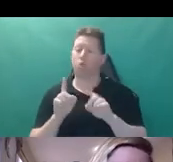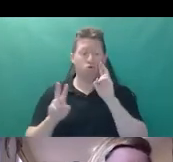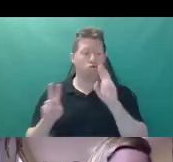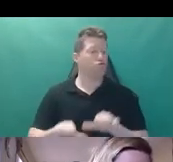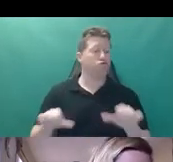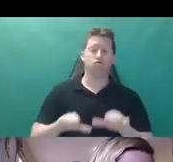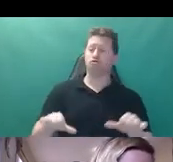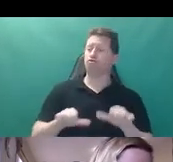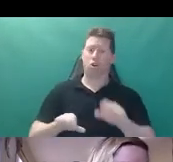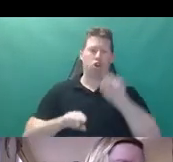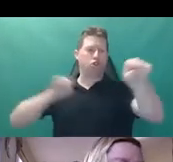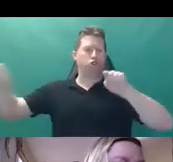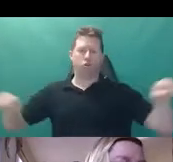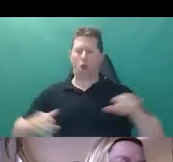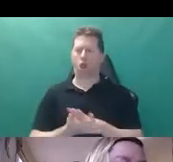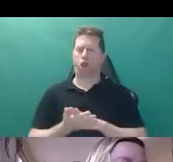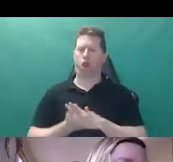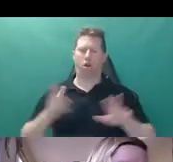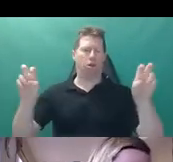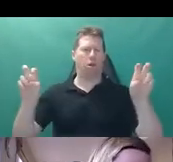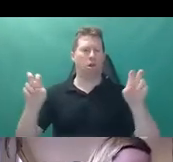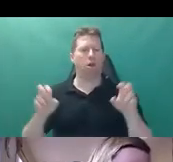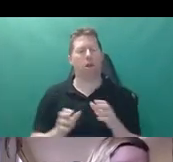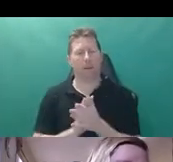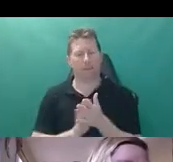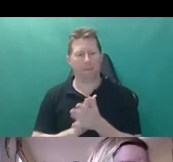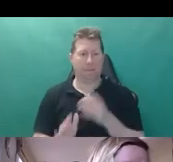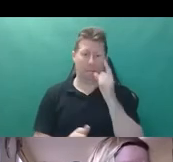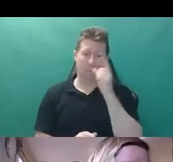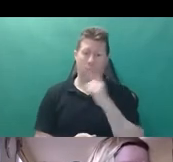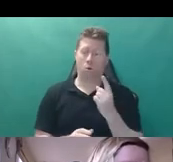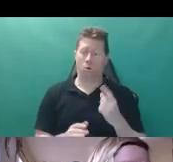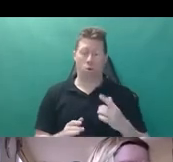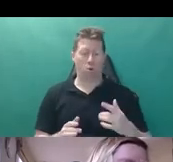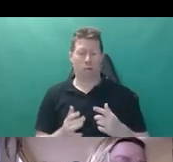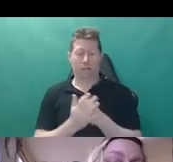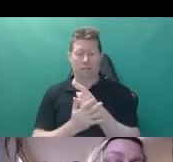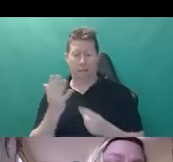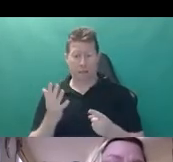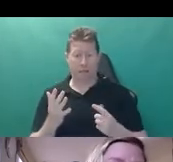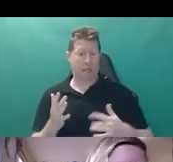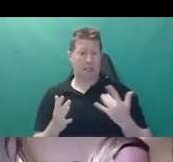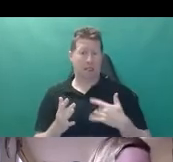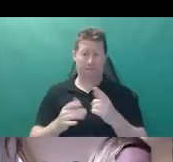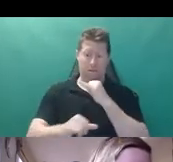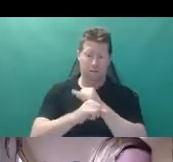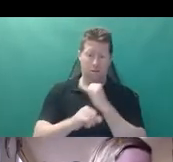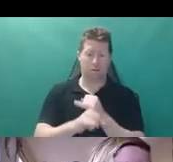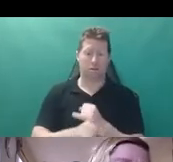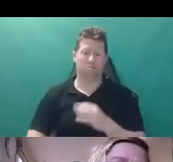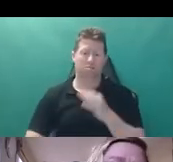society in any way. So people with a living with a disability living in these institutions receive no education